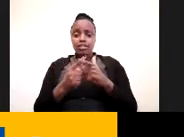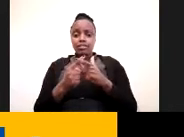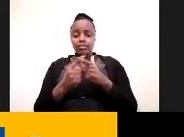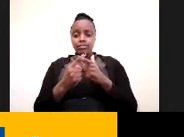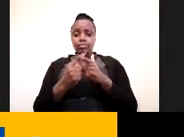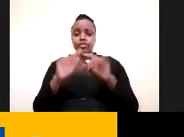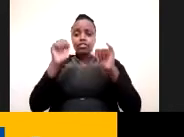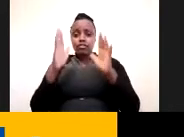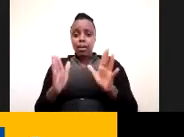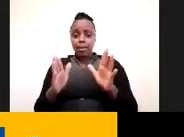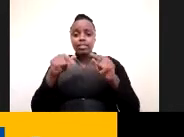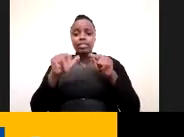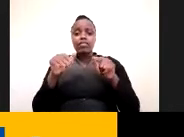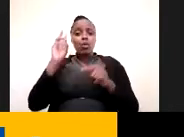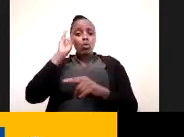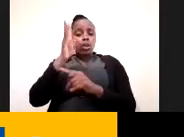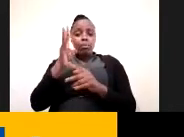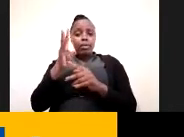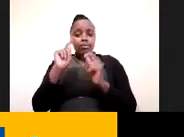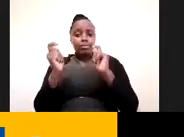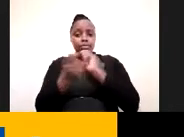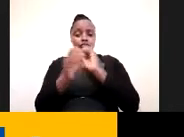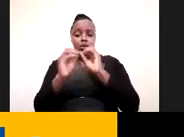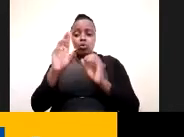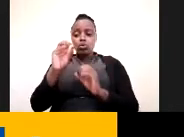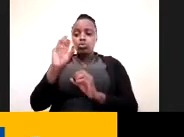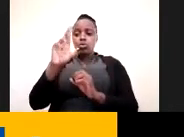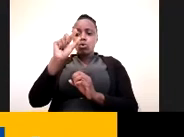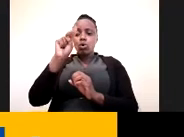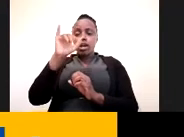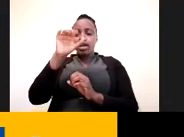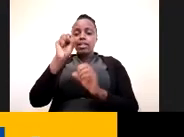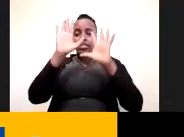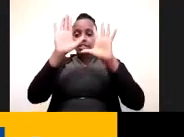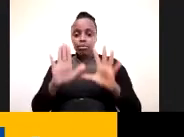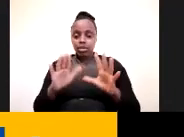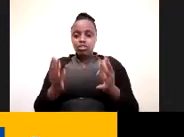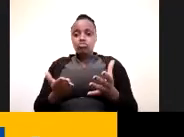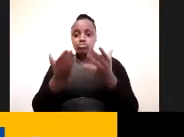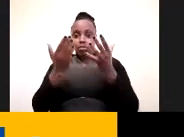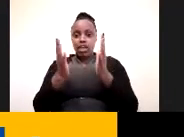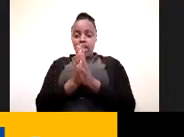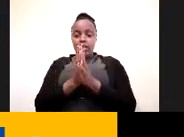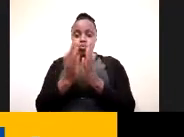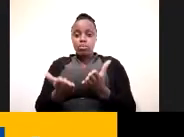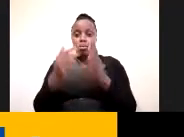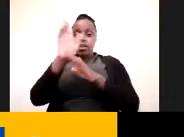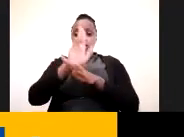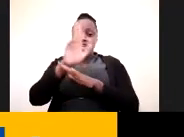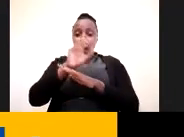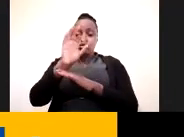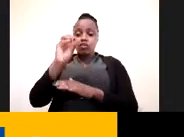farmers will not be stimulated to convert to organic. So it's very important that we promote the EU logo, promote the use of organic